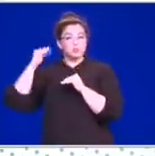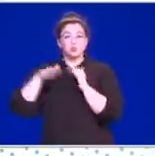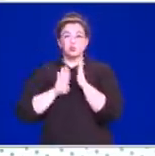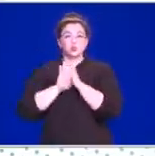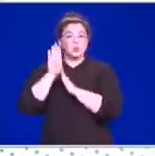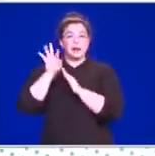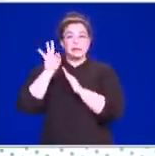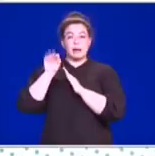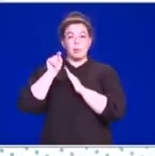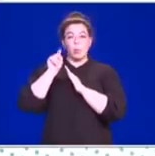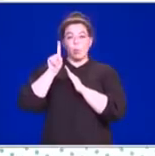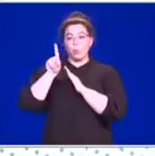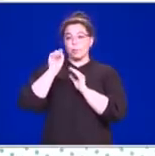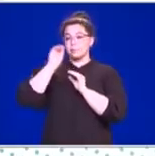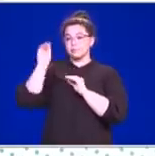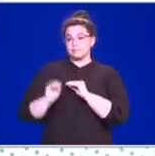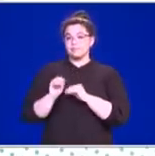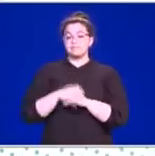9.1%.